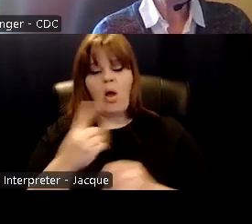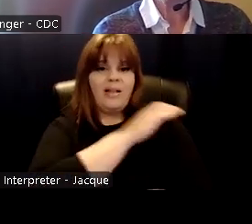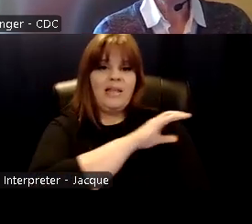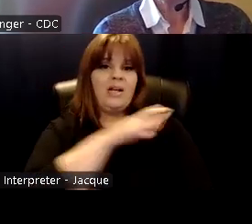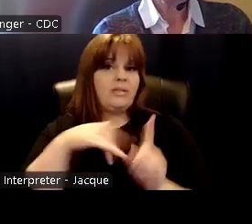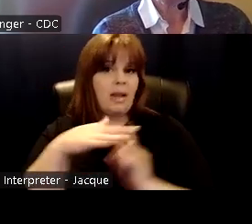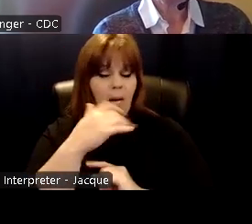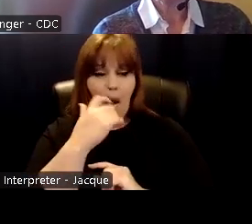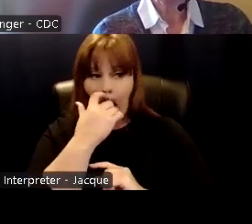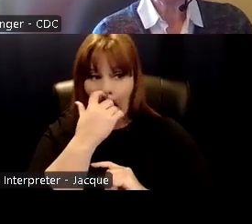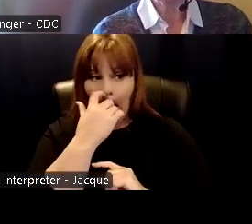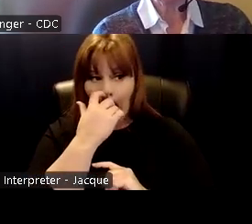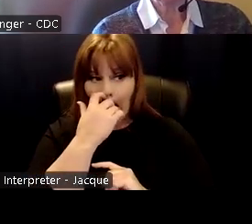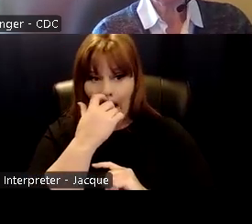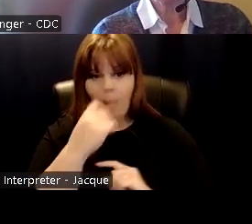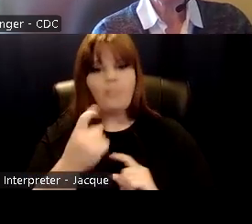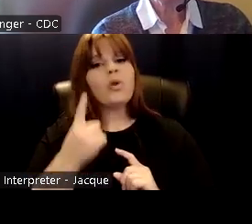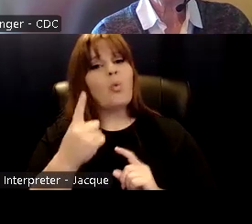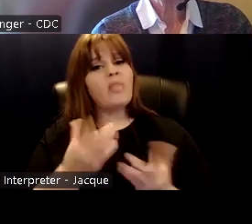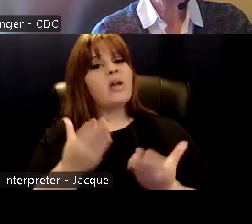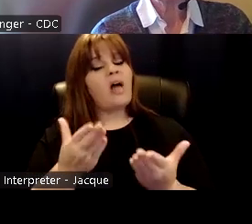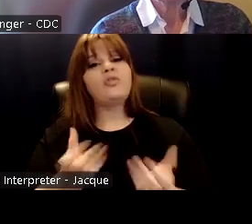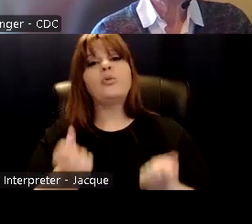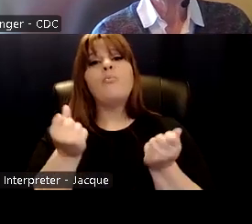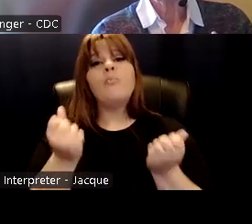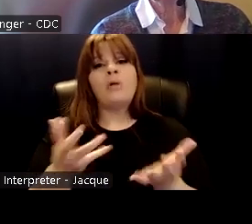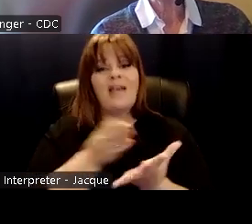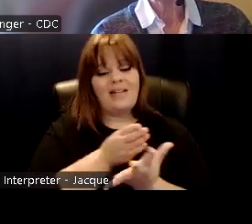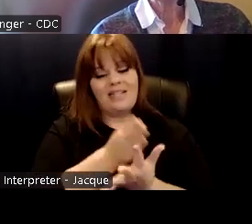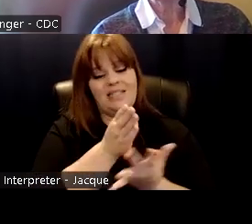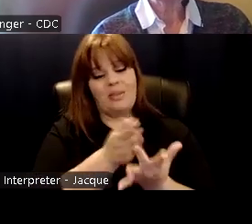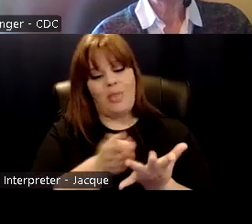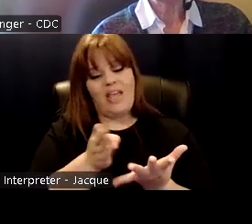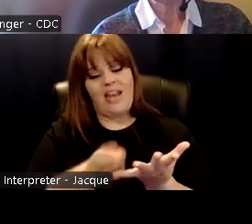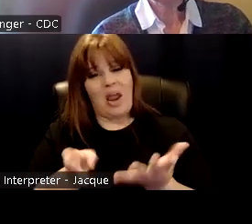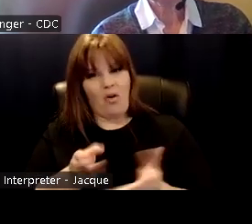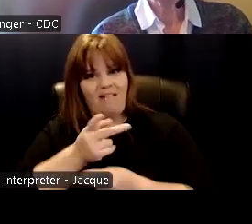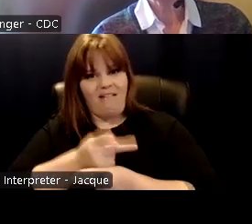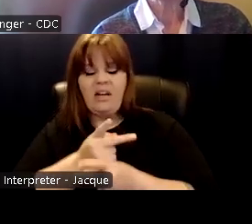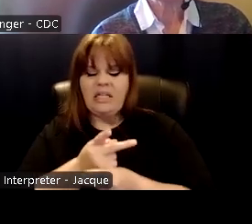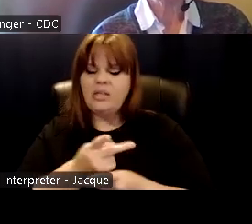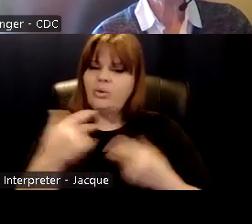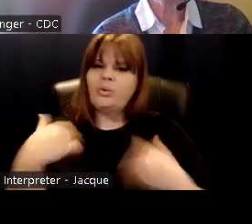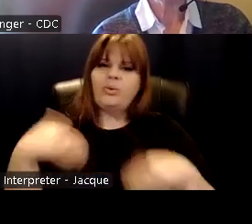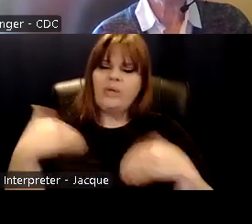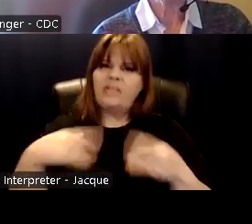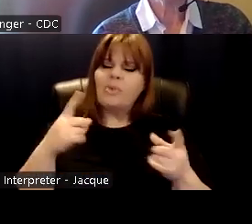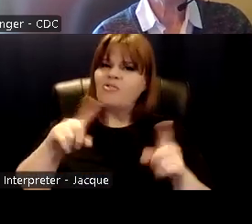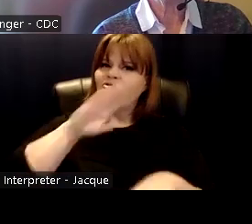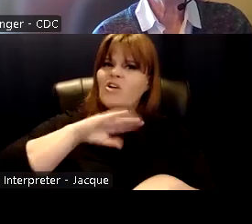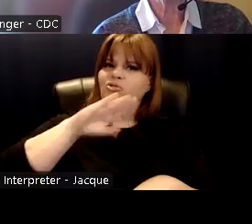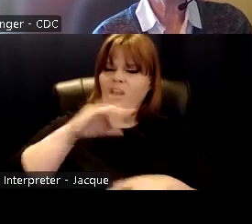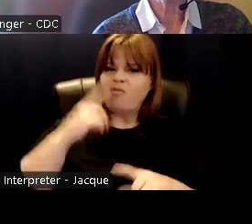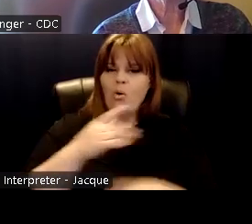ideally one that fosters multidisciplinary care. And it has been very frustrating for patients living